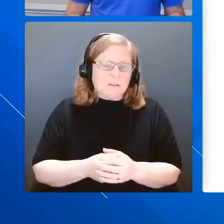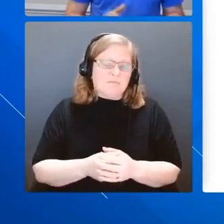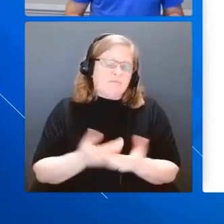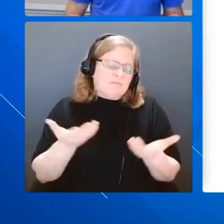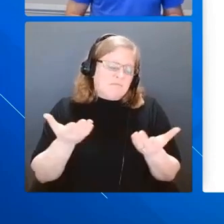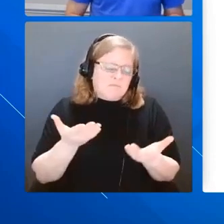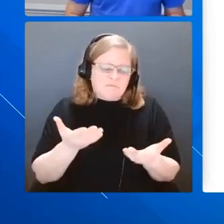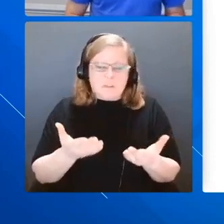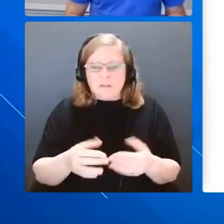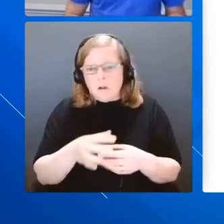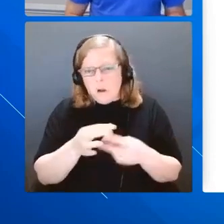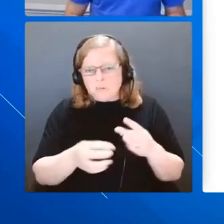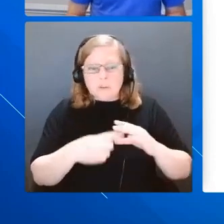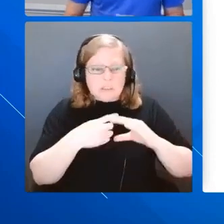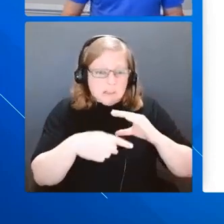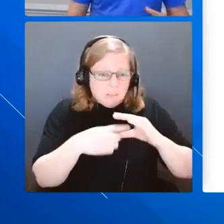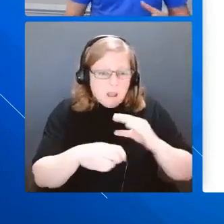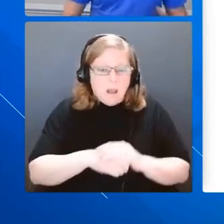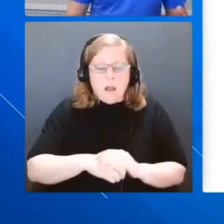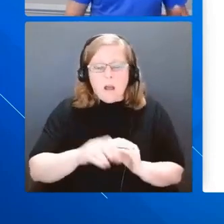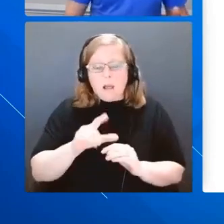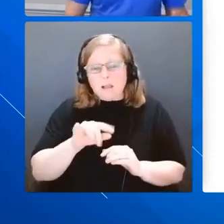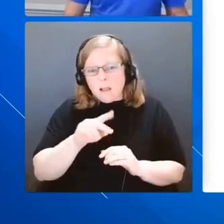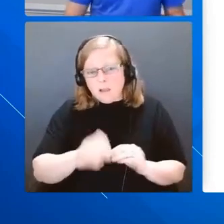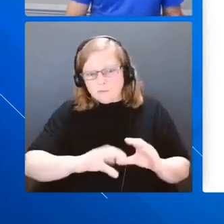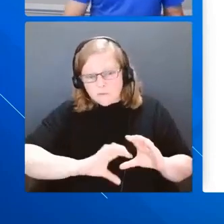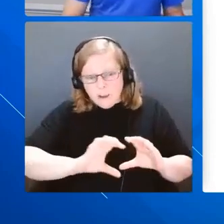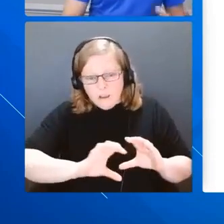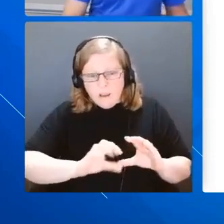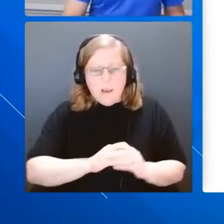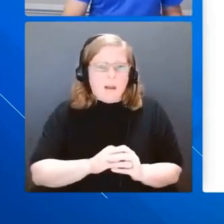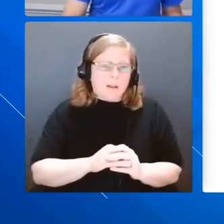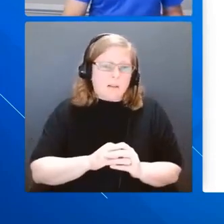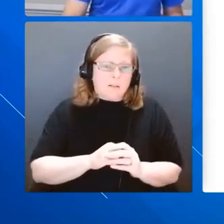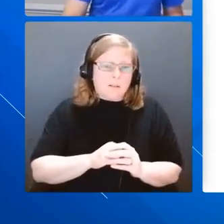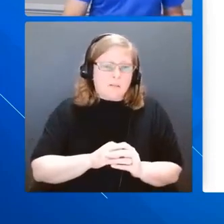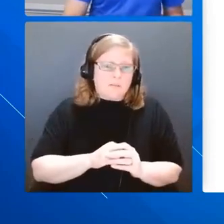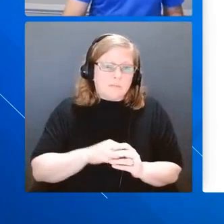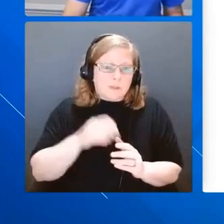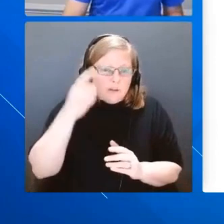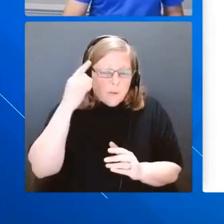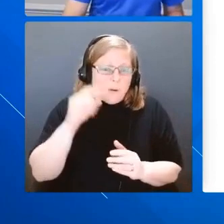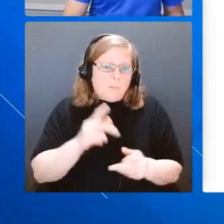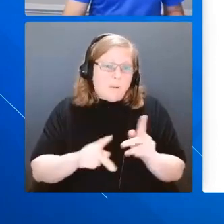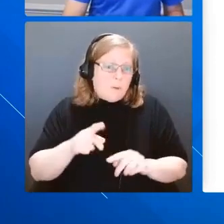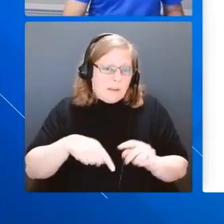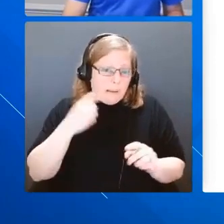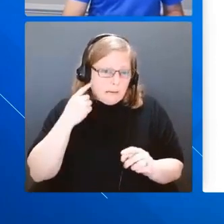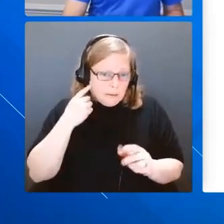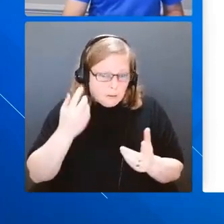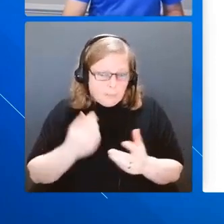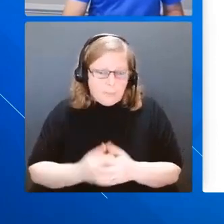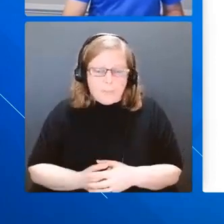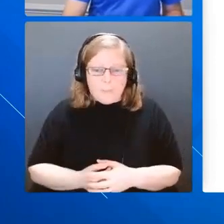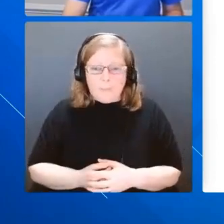email, offer a live chat for those who aren't unable to actually hear to communicate with your help desk.